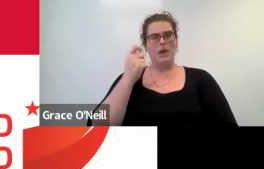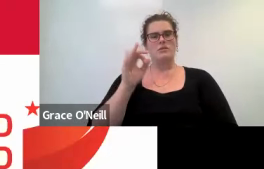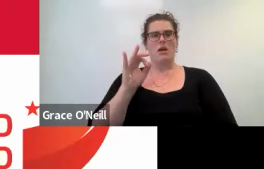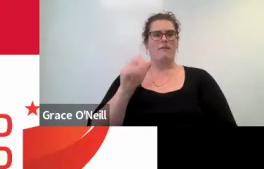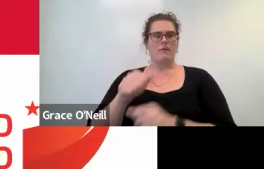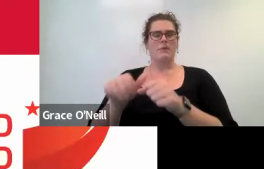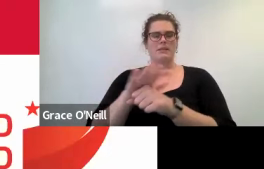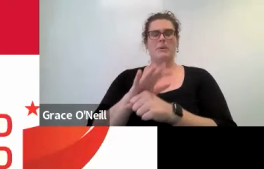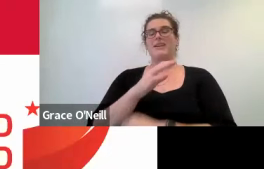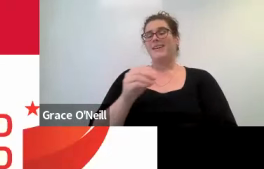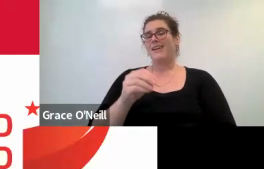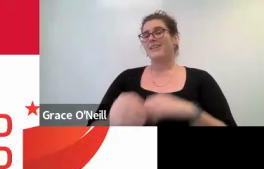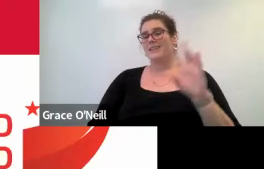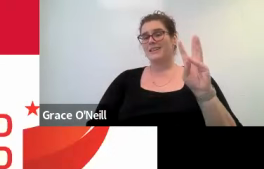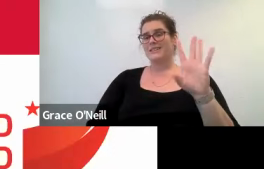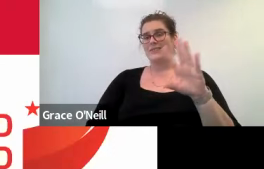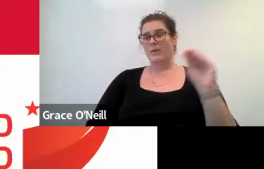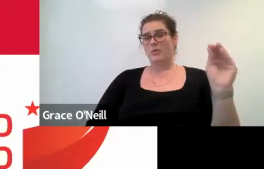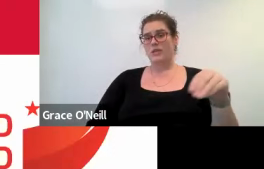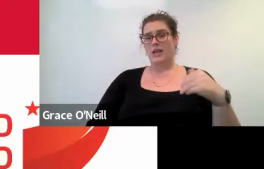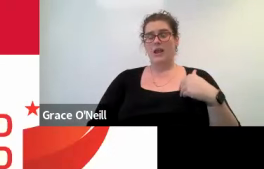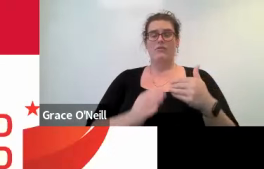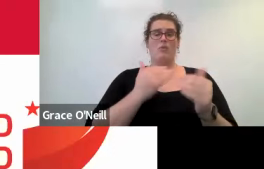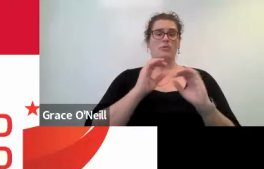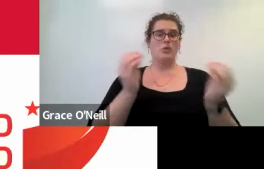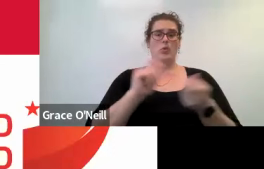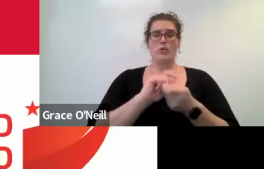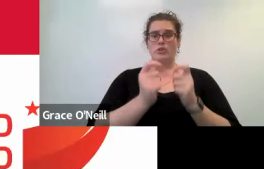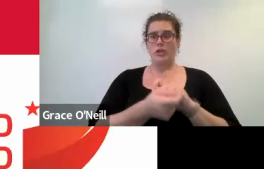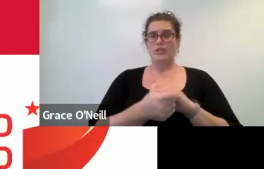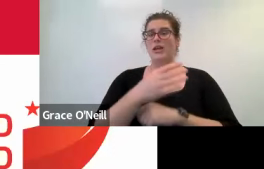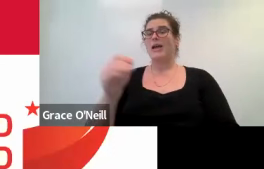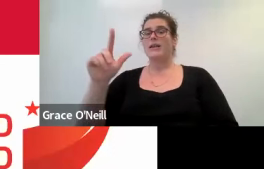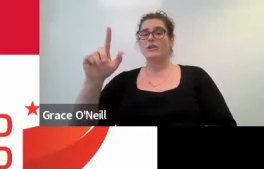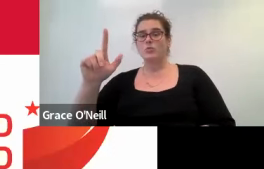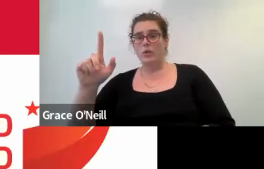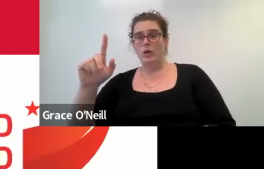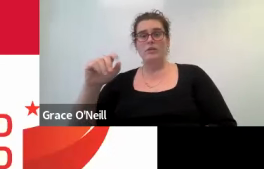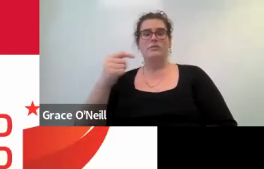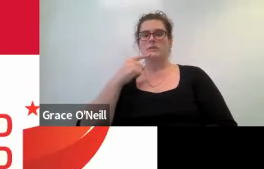and 65% had little to no change, and 21 provided no response on this question.